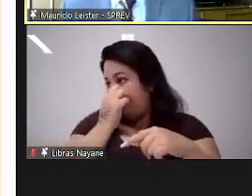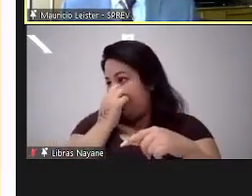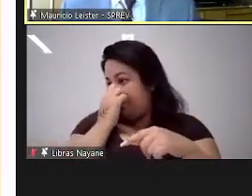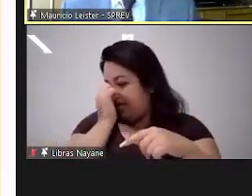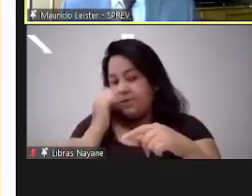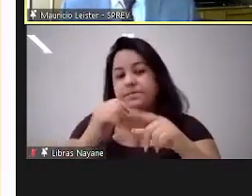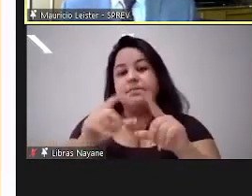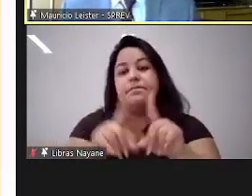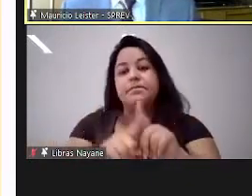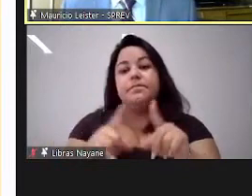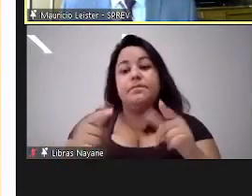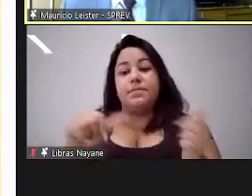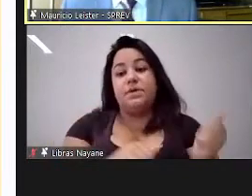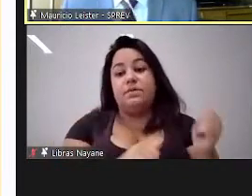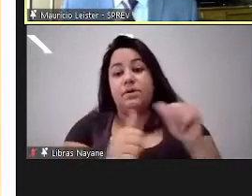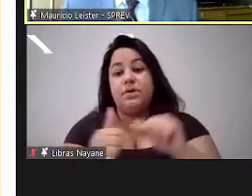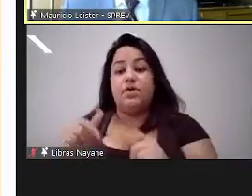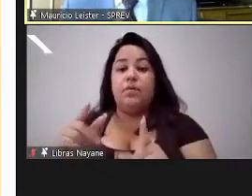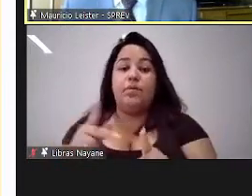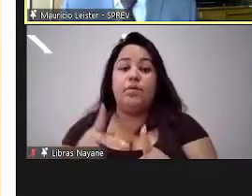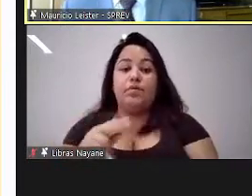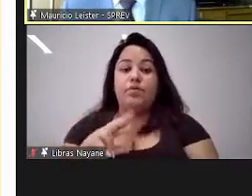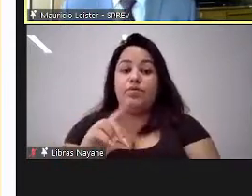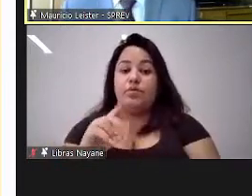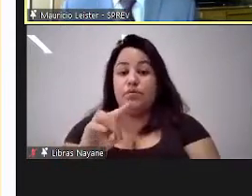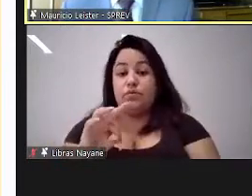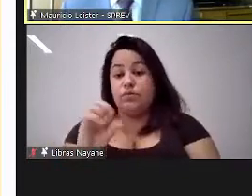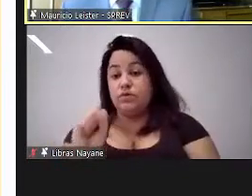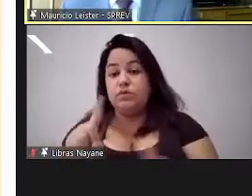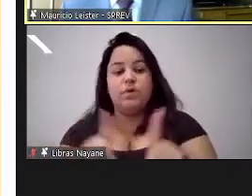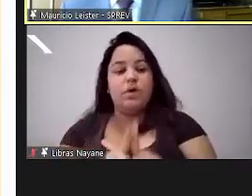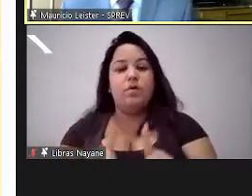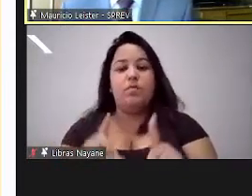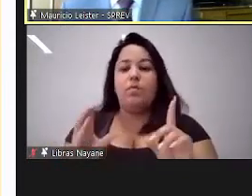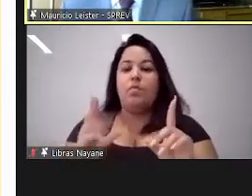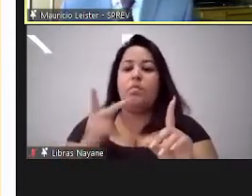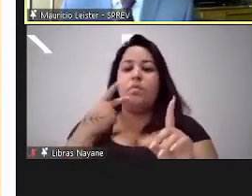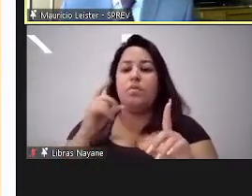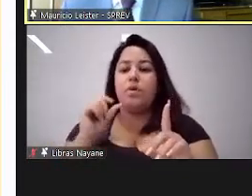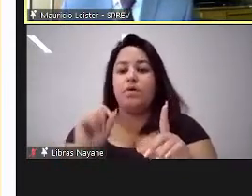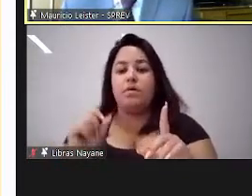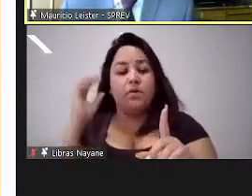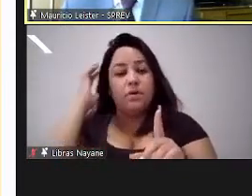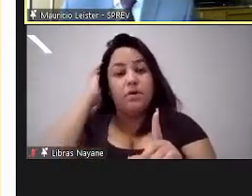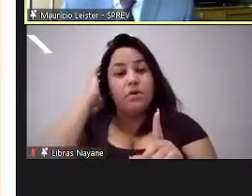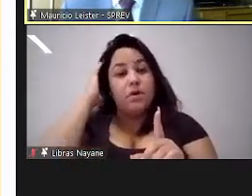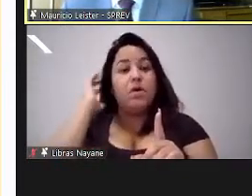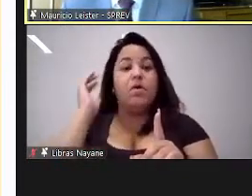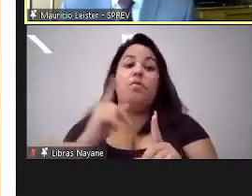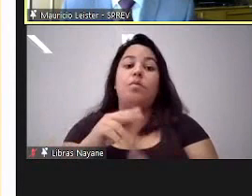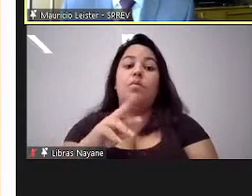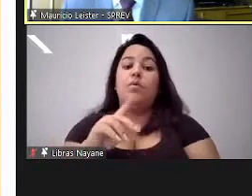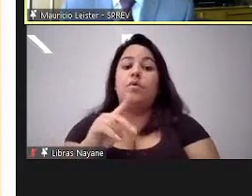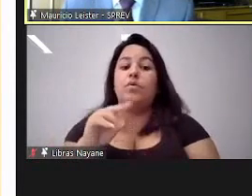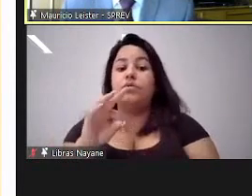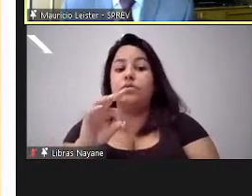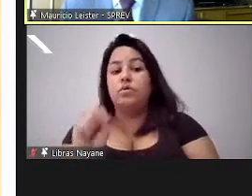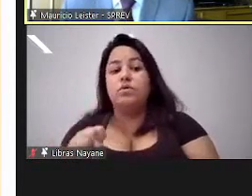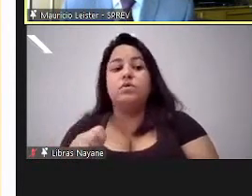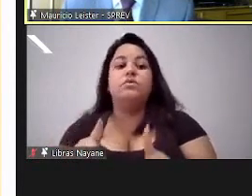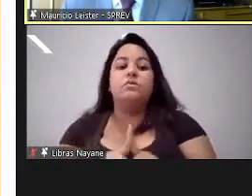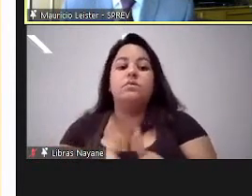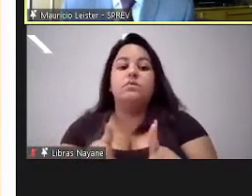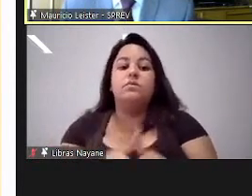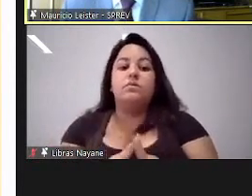that. And evaluate a product that can also only